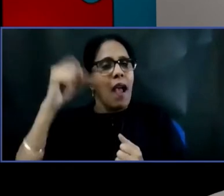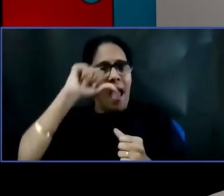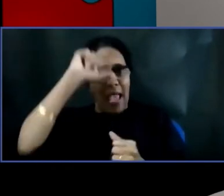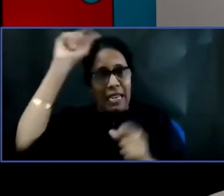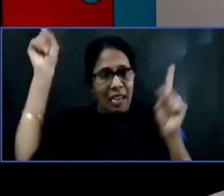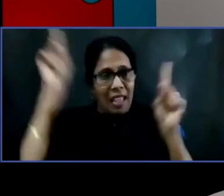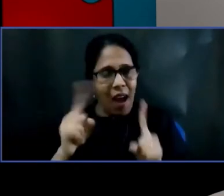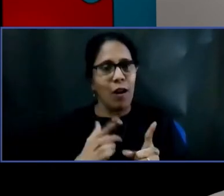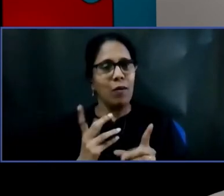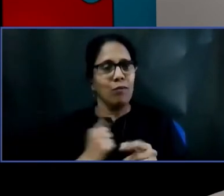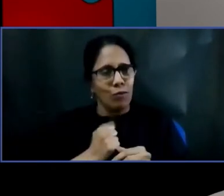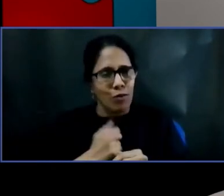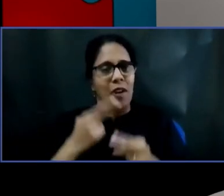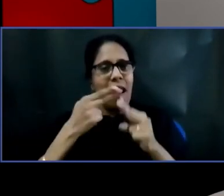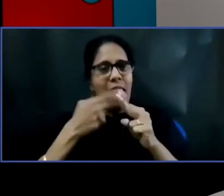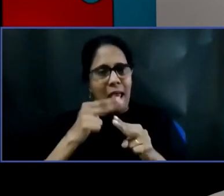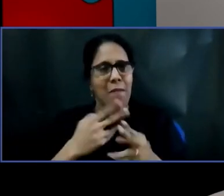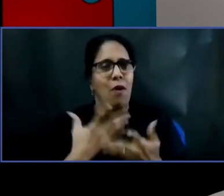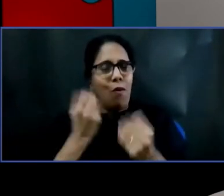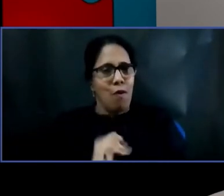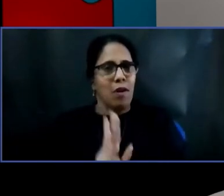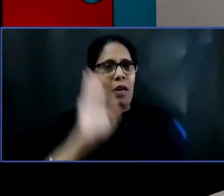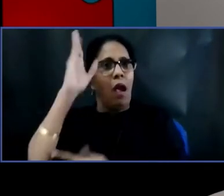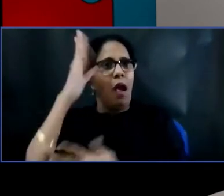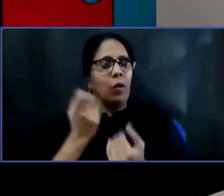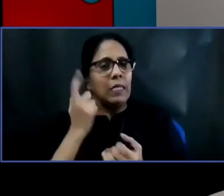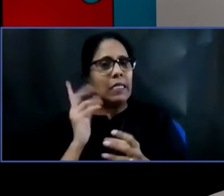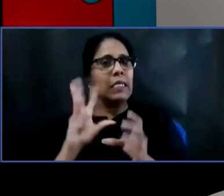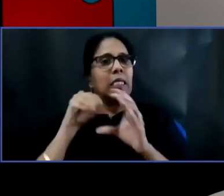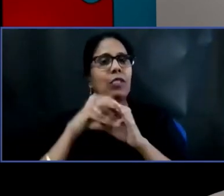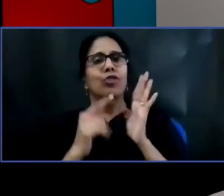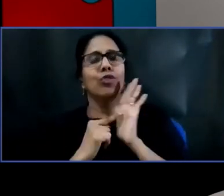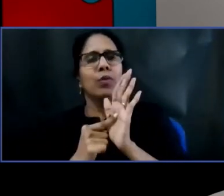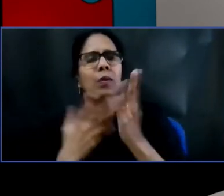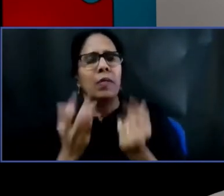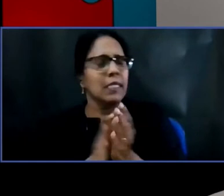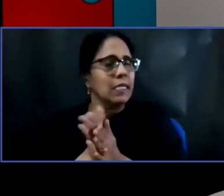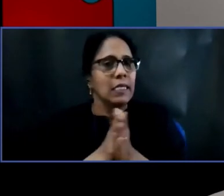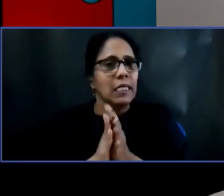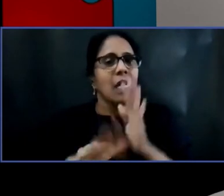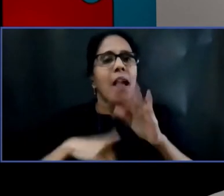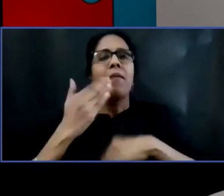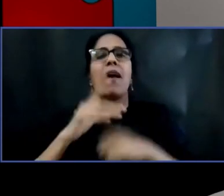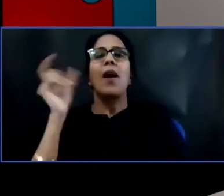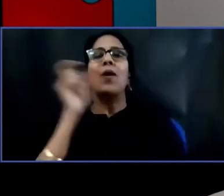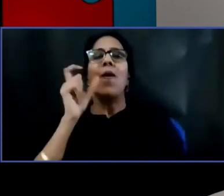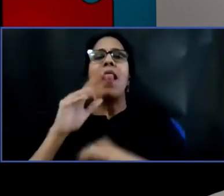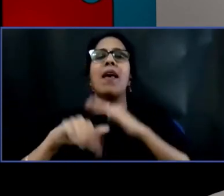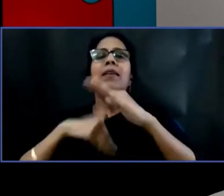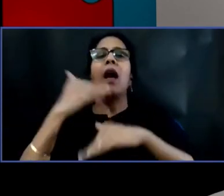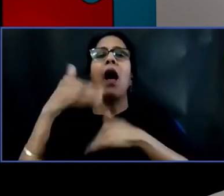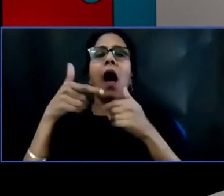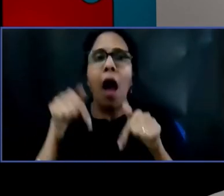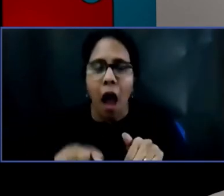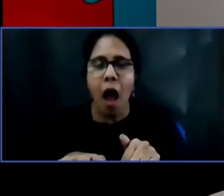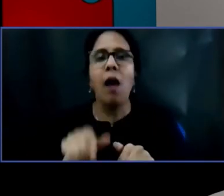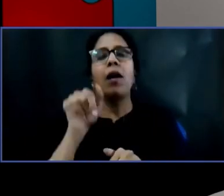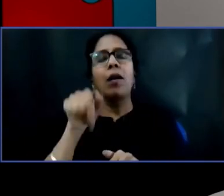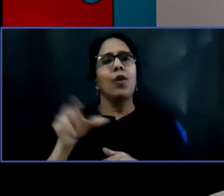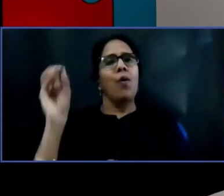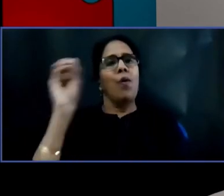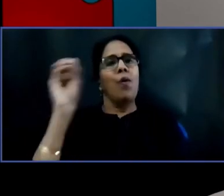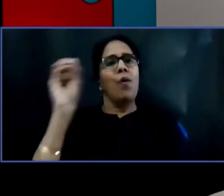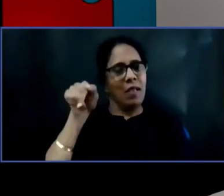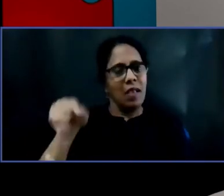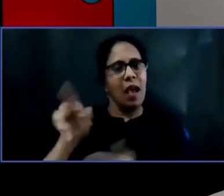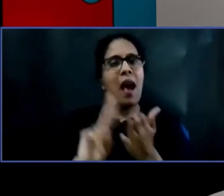2007, during the final year of my graduation, I got an opportunity to participate in the Open National Championship held in Orissa,